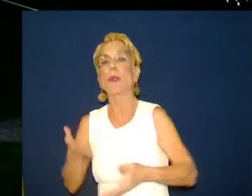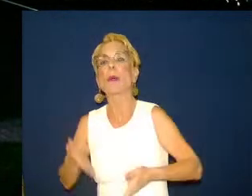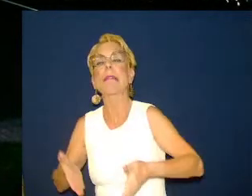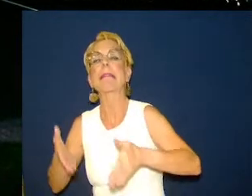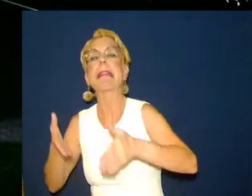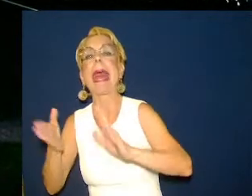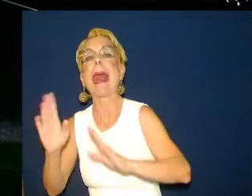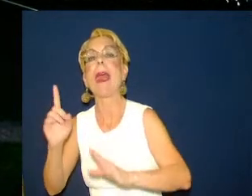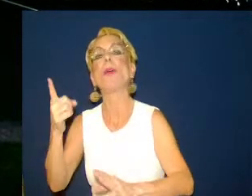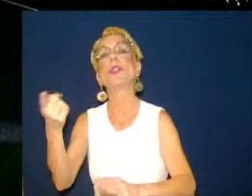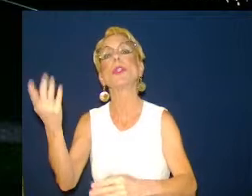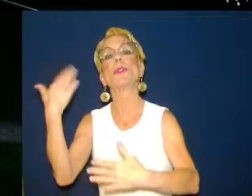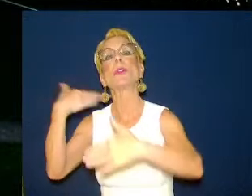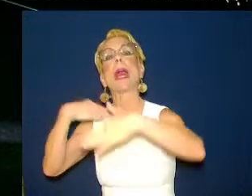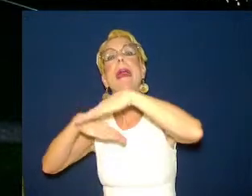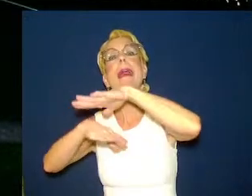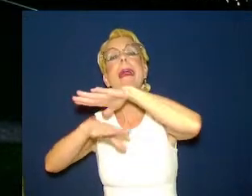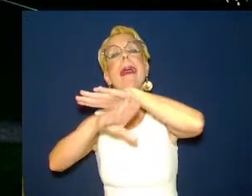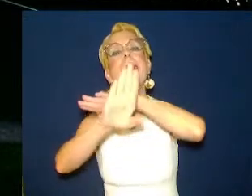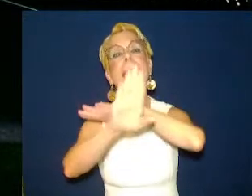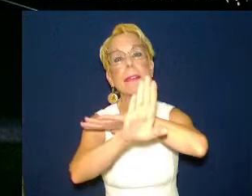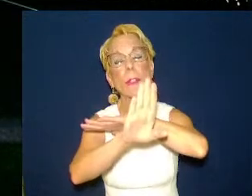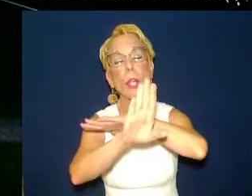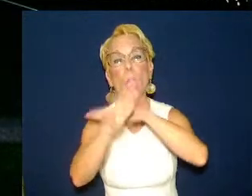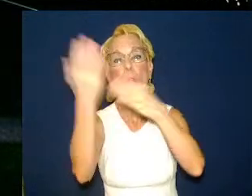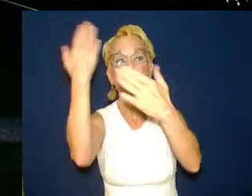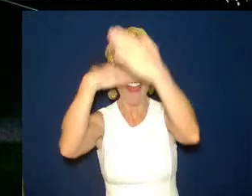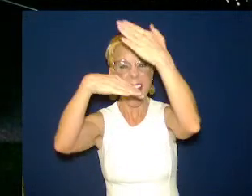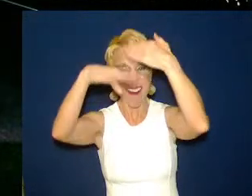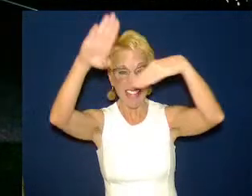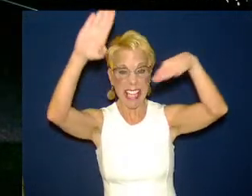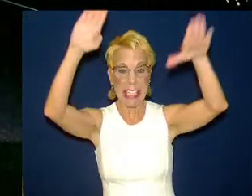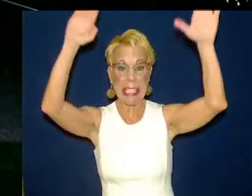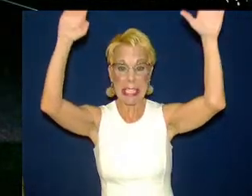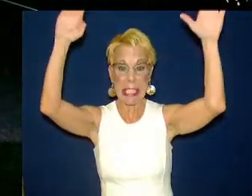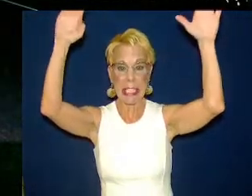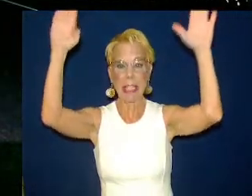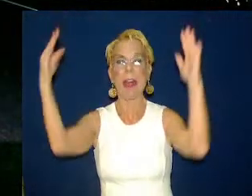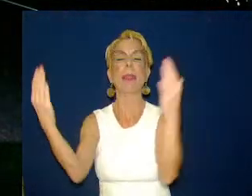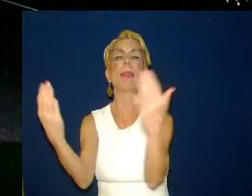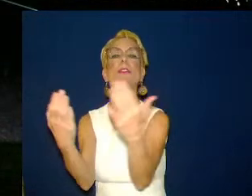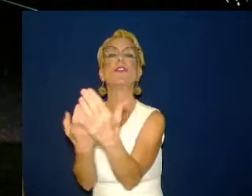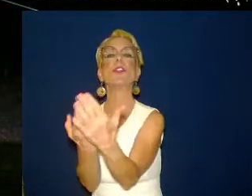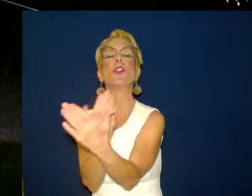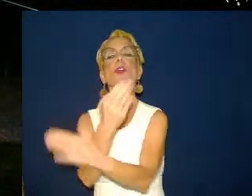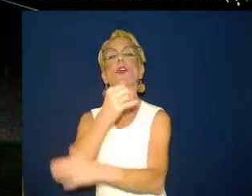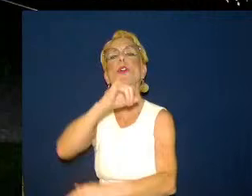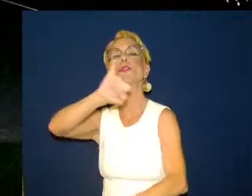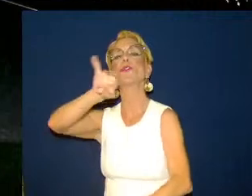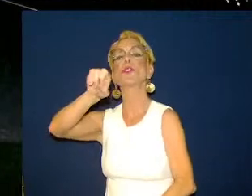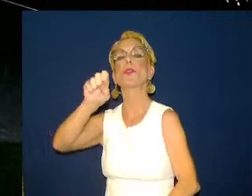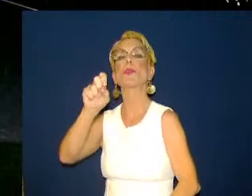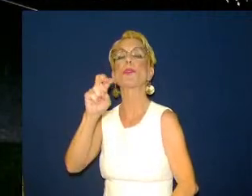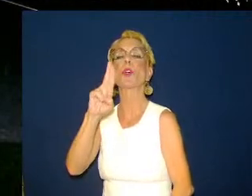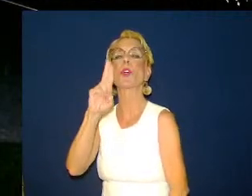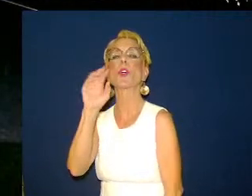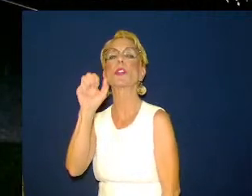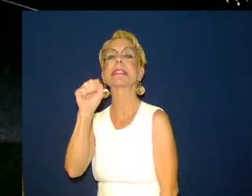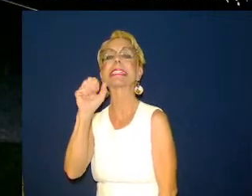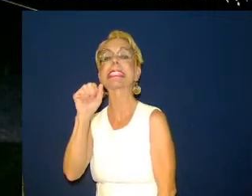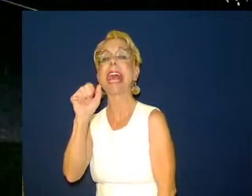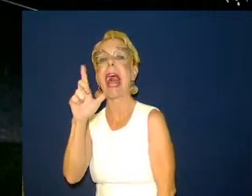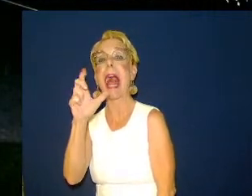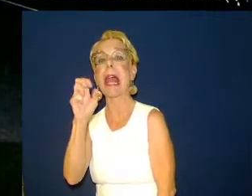I'll just try to put it all in a nutshell. What that's saying is if we are giving authority to any other name except the name of